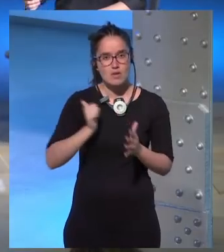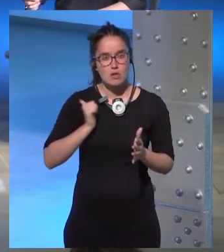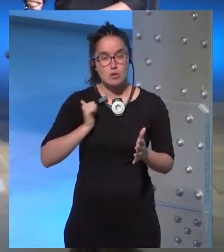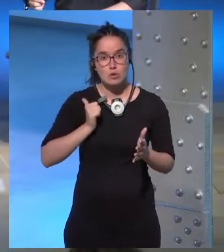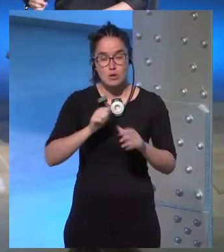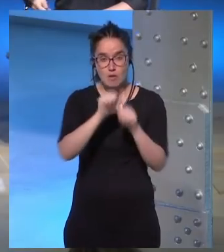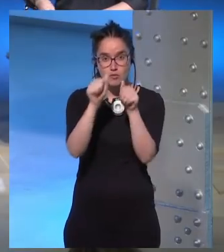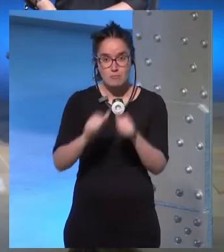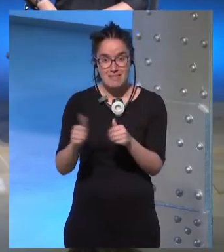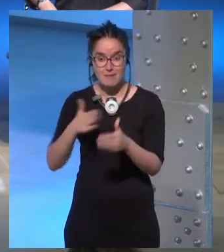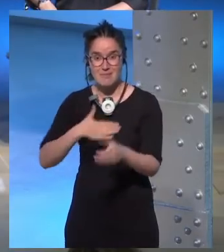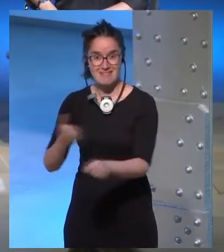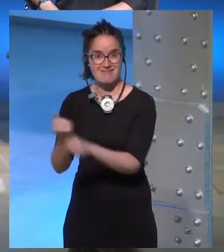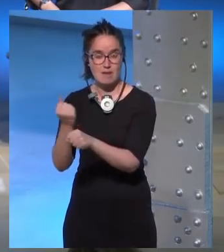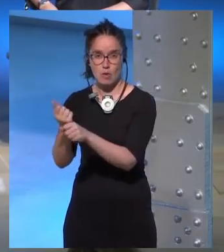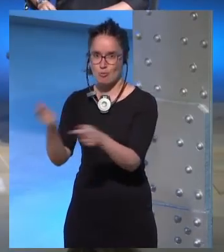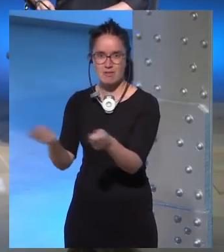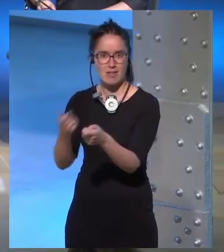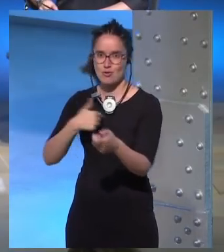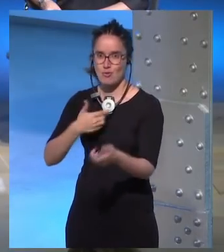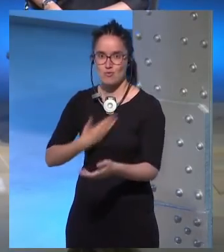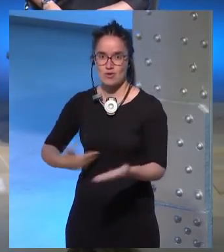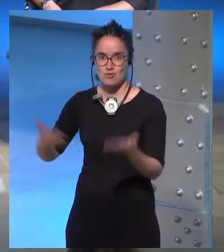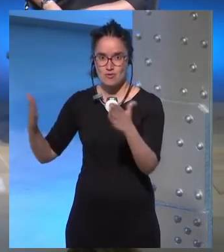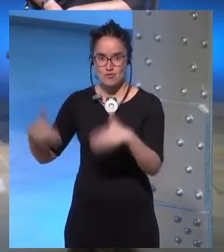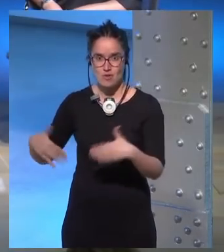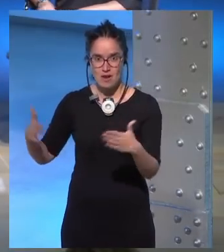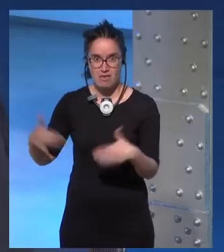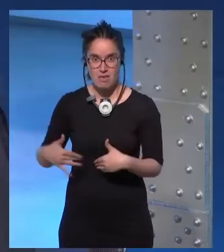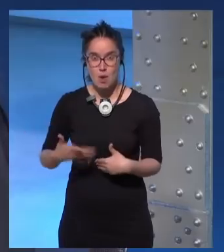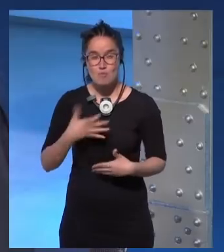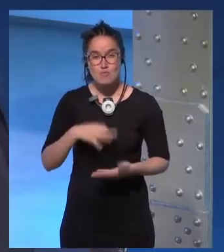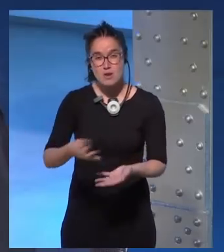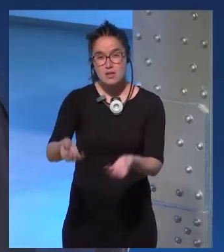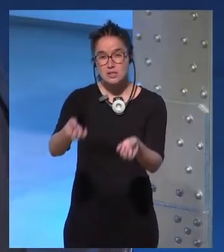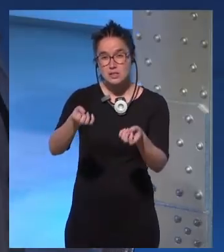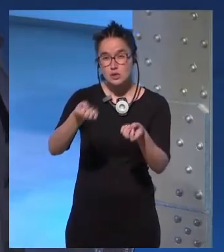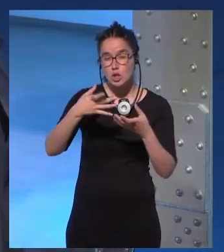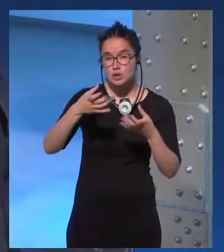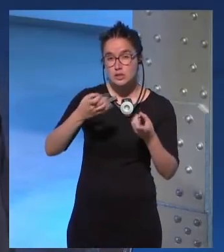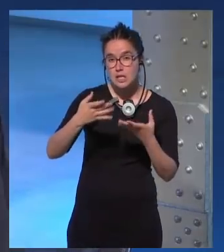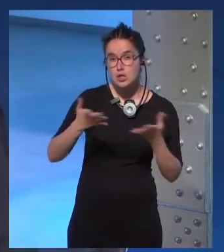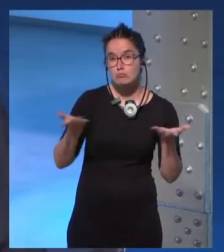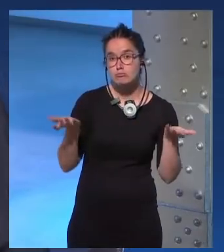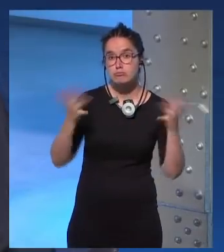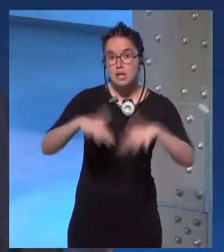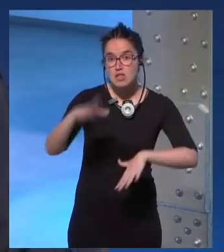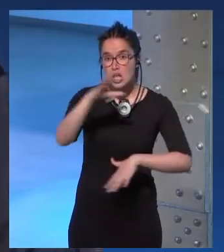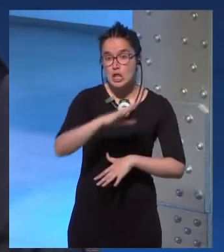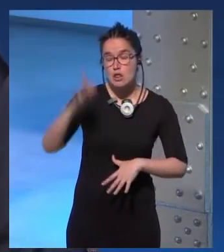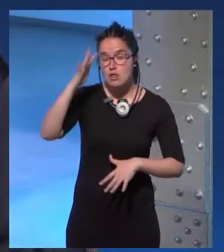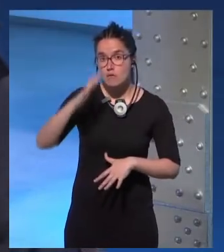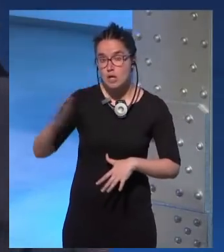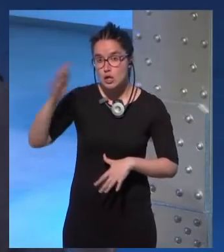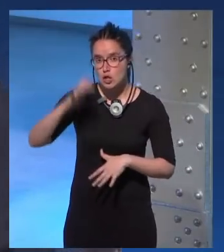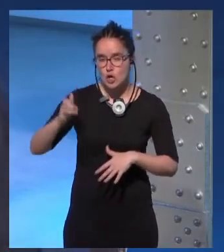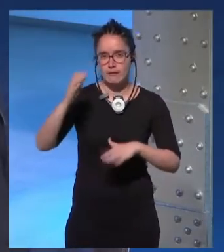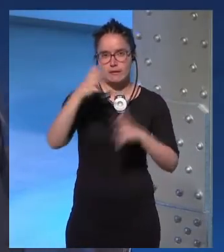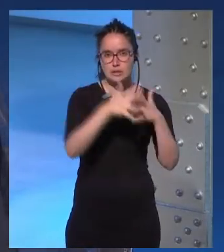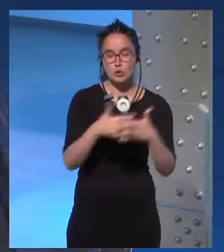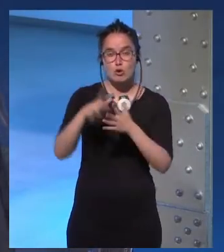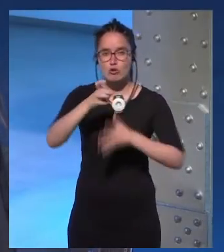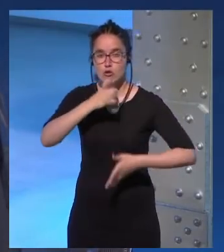And now that you were talking about selling books, I don't know if you can tell us about the science